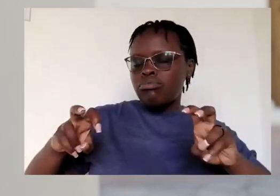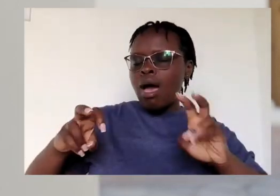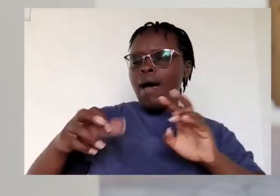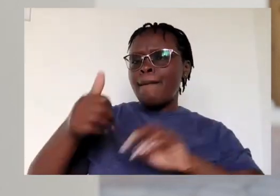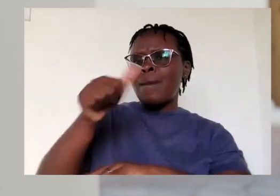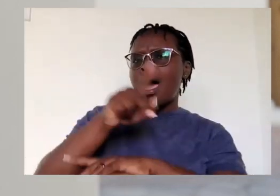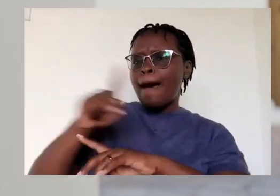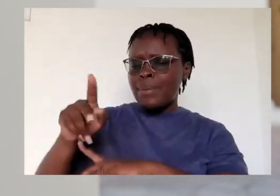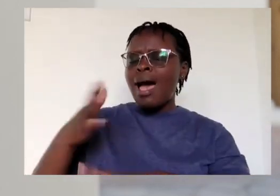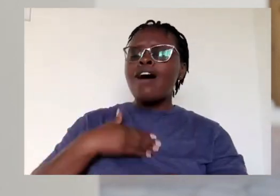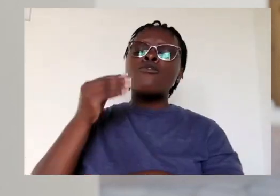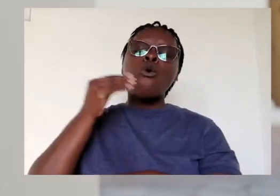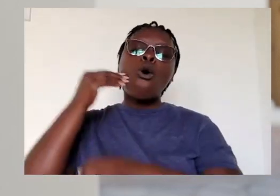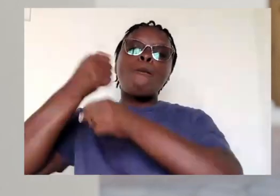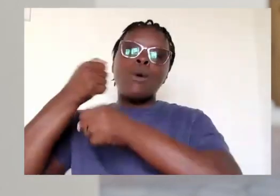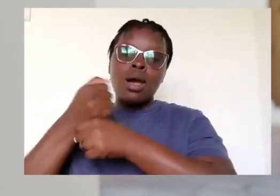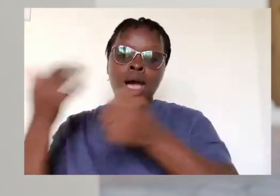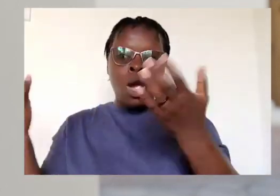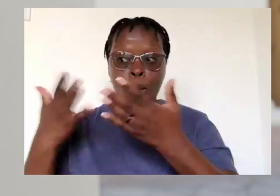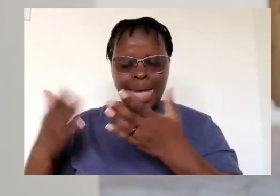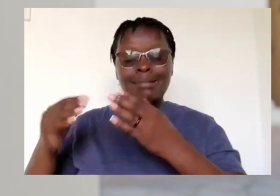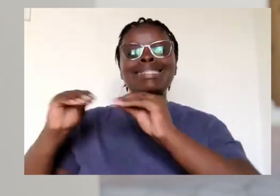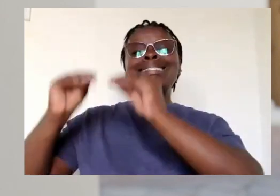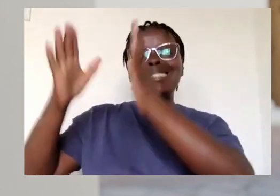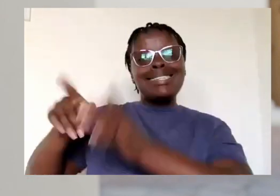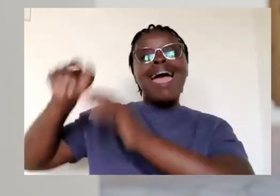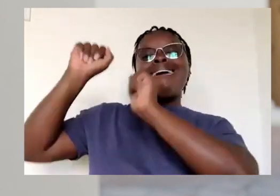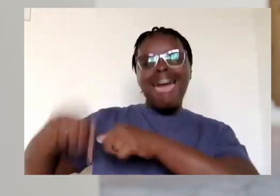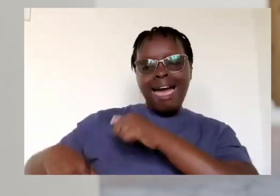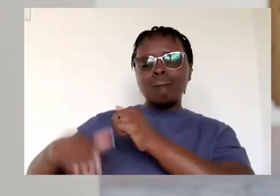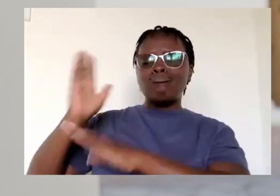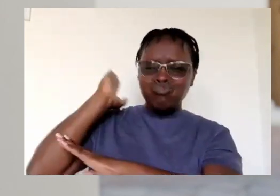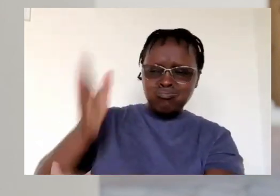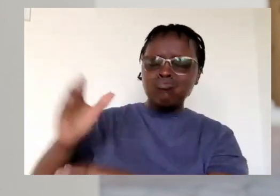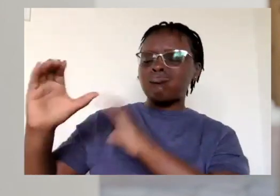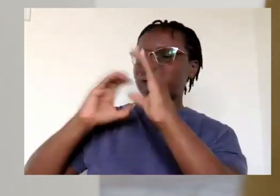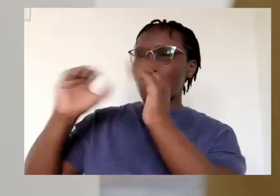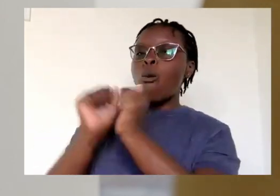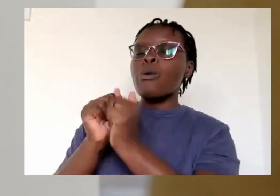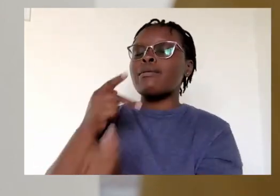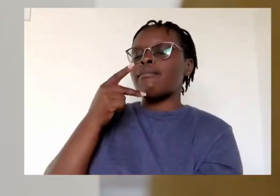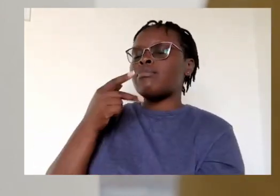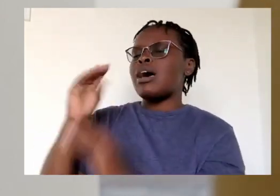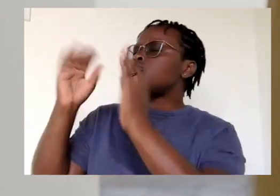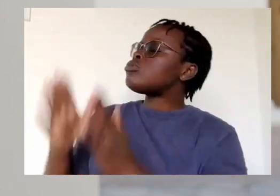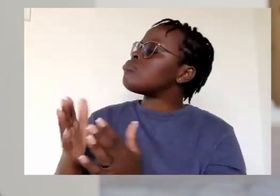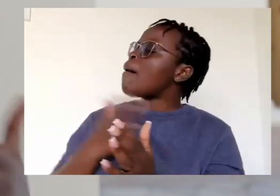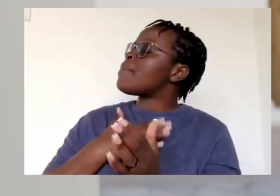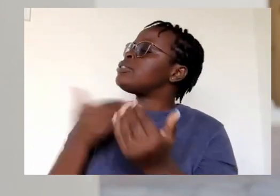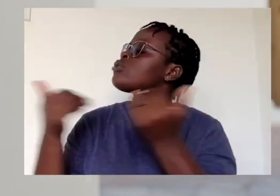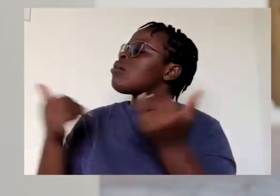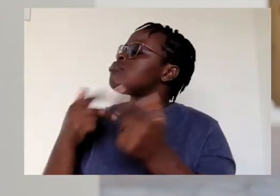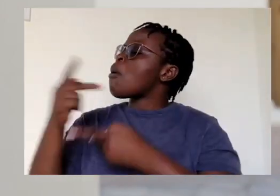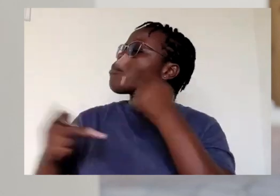from KICD. We also have homework features where the teacher can communicate to the parent what is happening with my child. So this